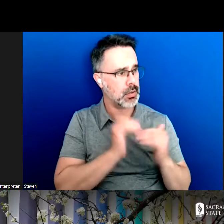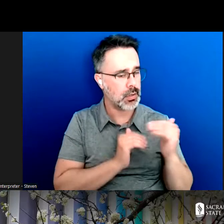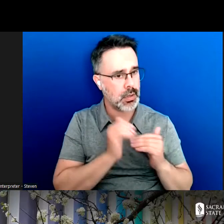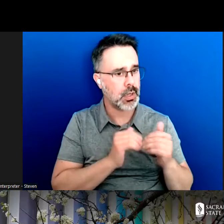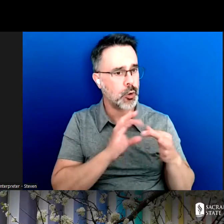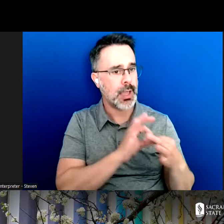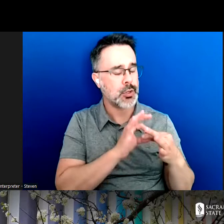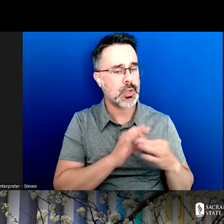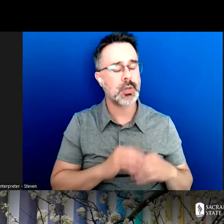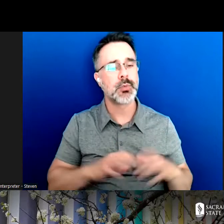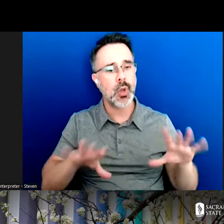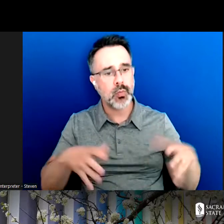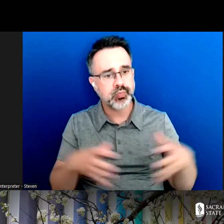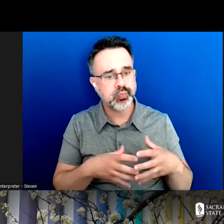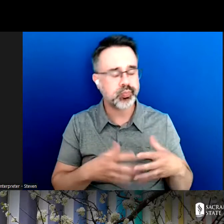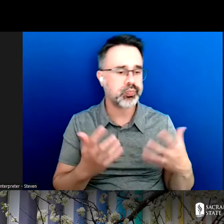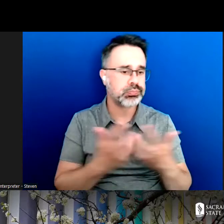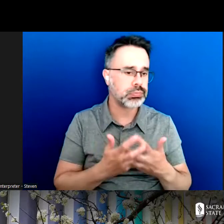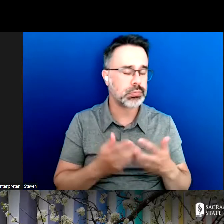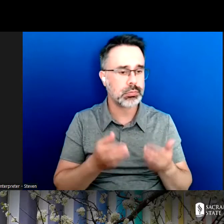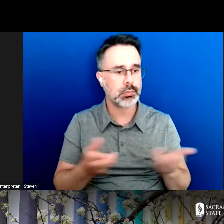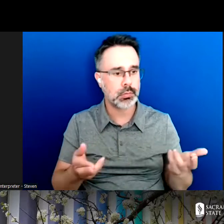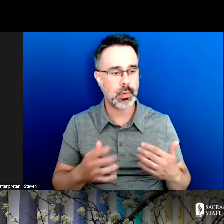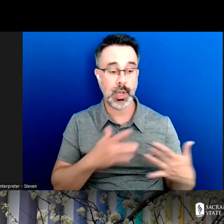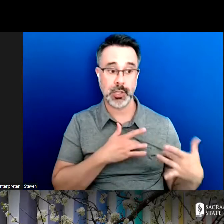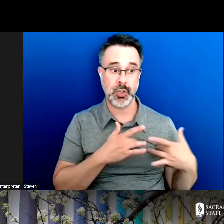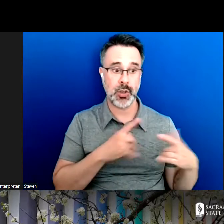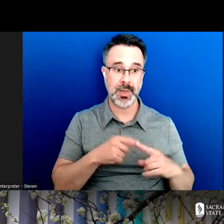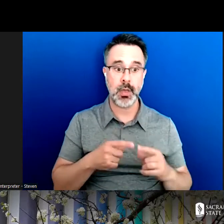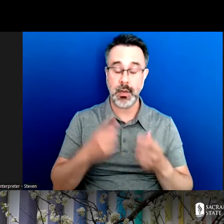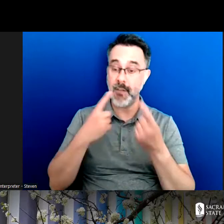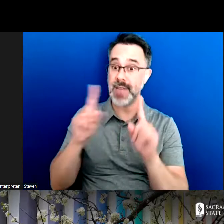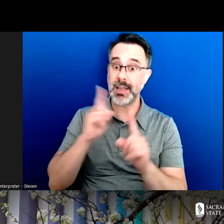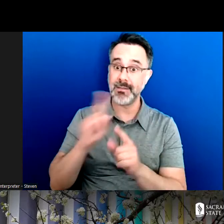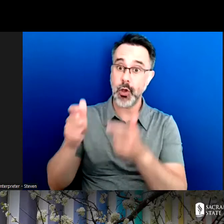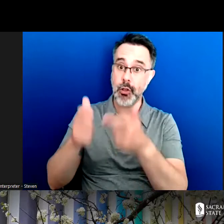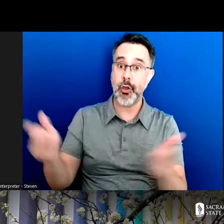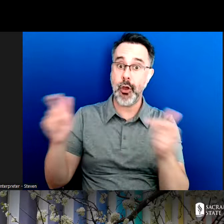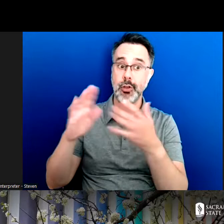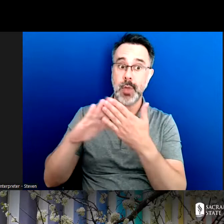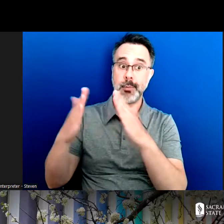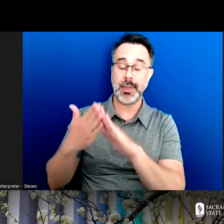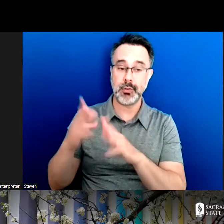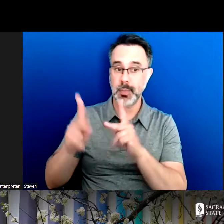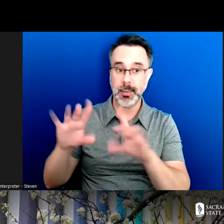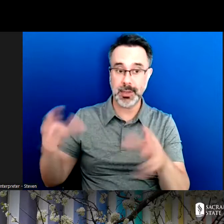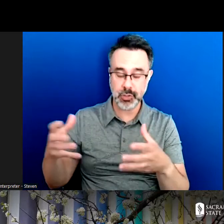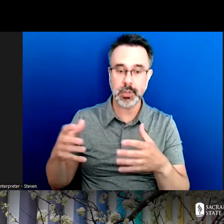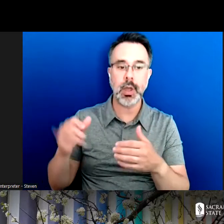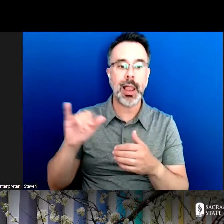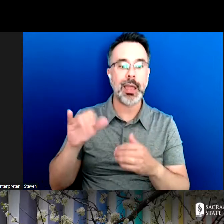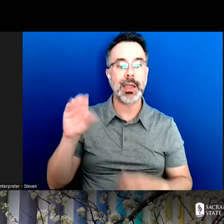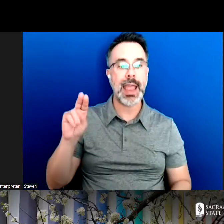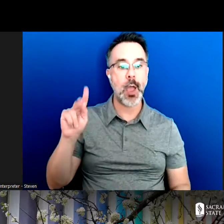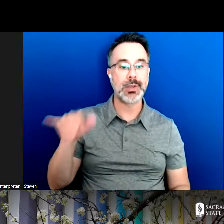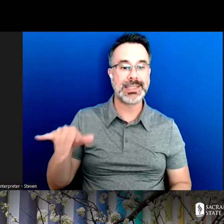pools. They were very concerned that what is effective in larger population areas, such as county oversight, would not be